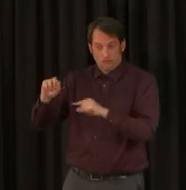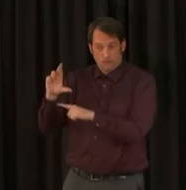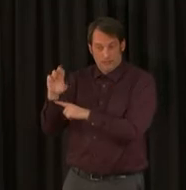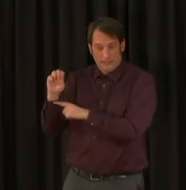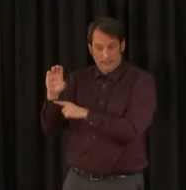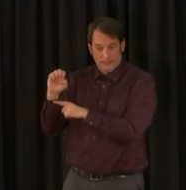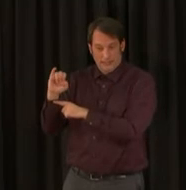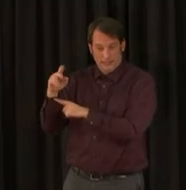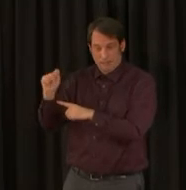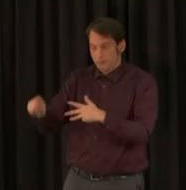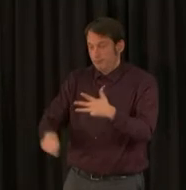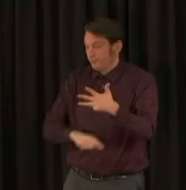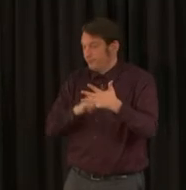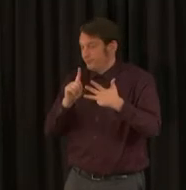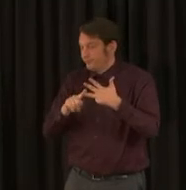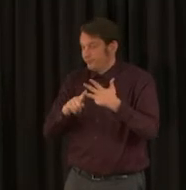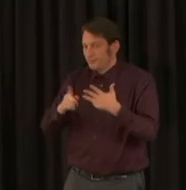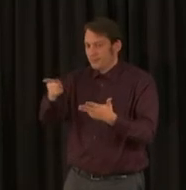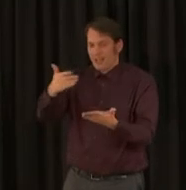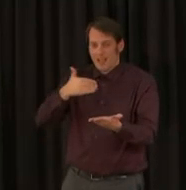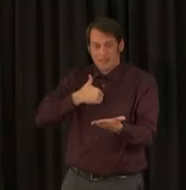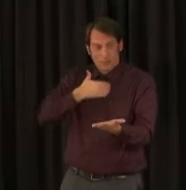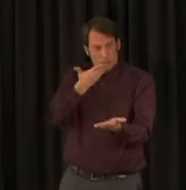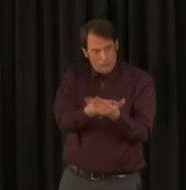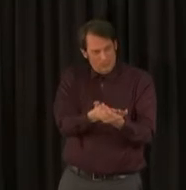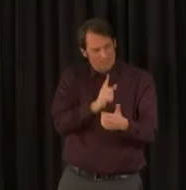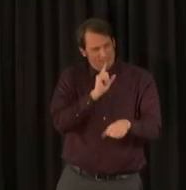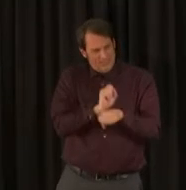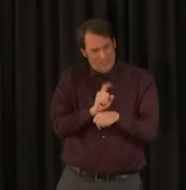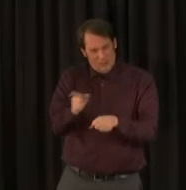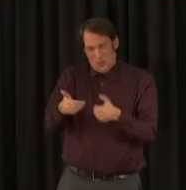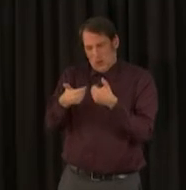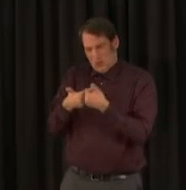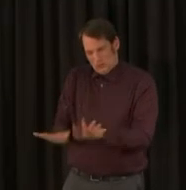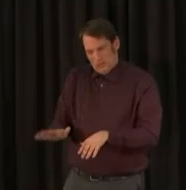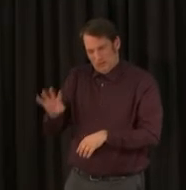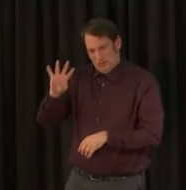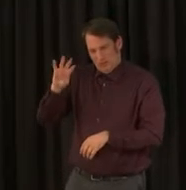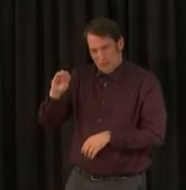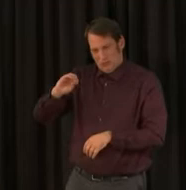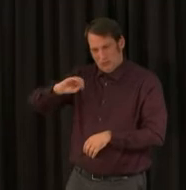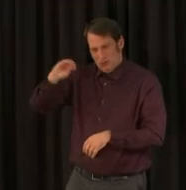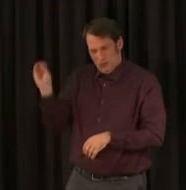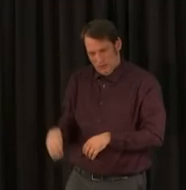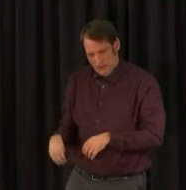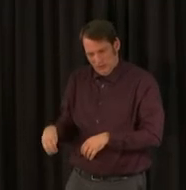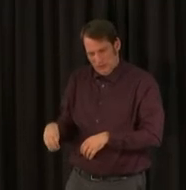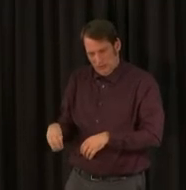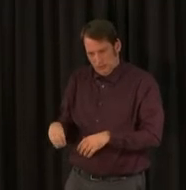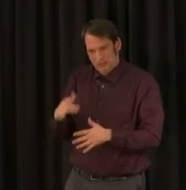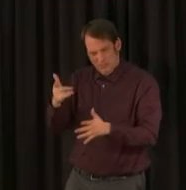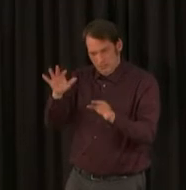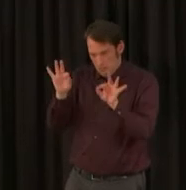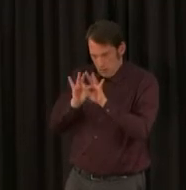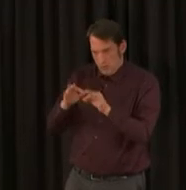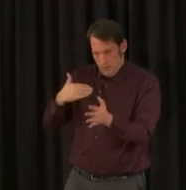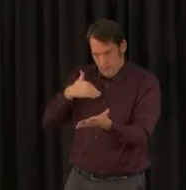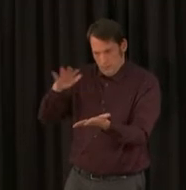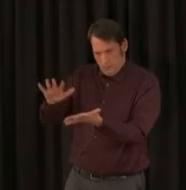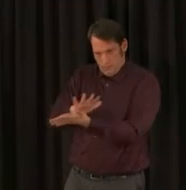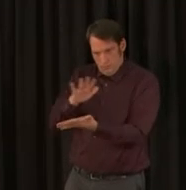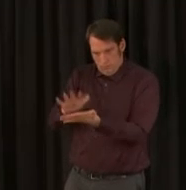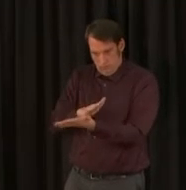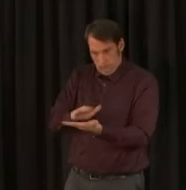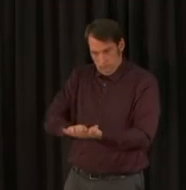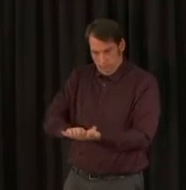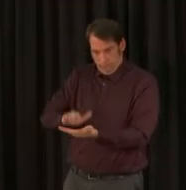that 40%. So that's typically what you're going to have in terms of your documentation. If